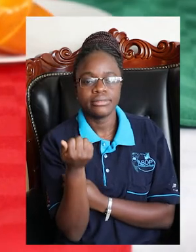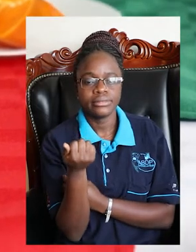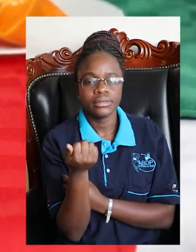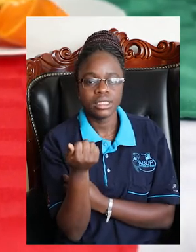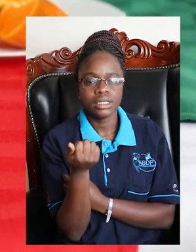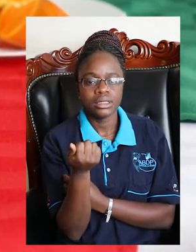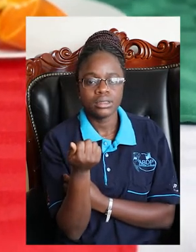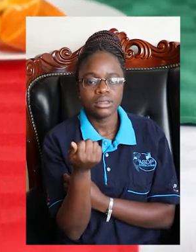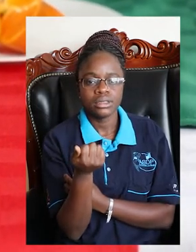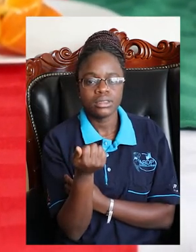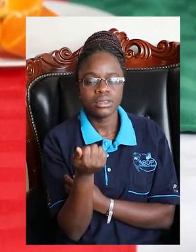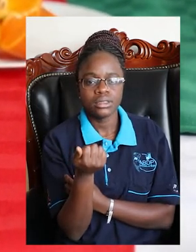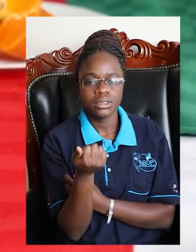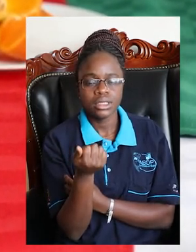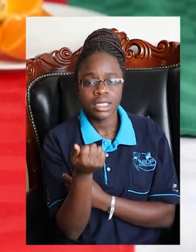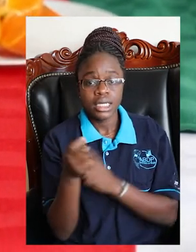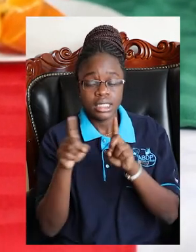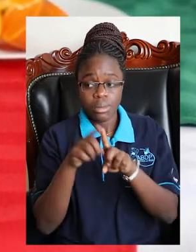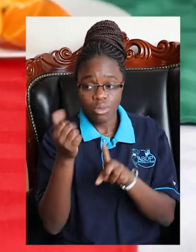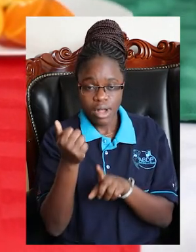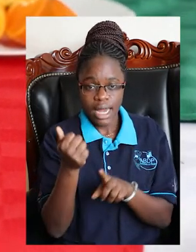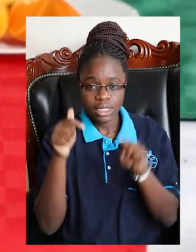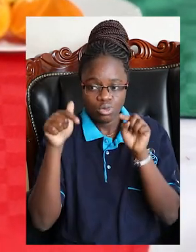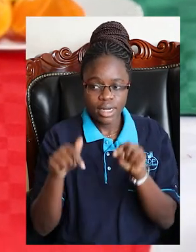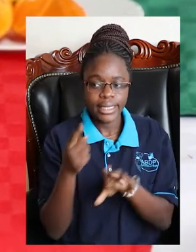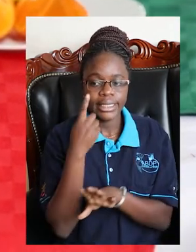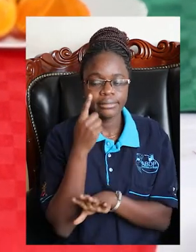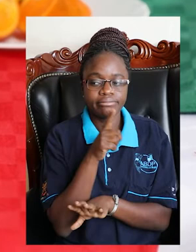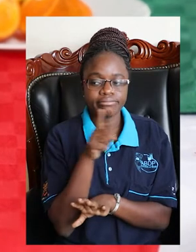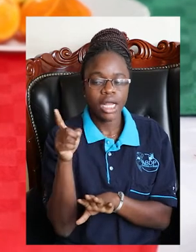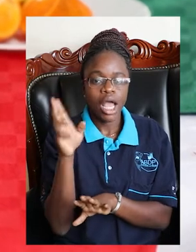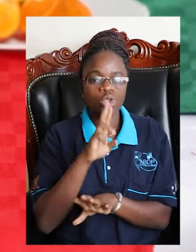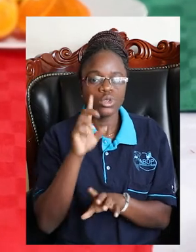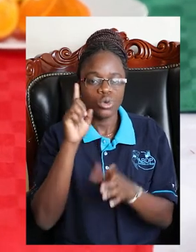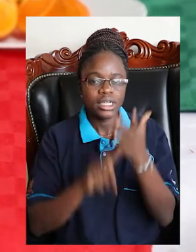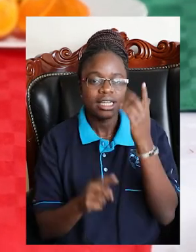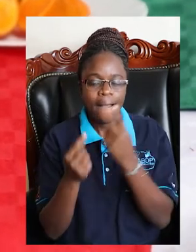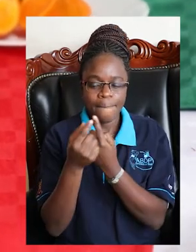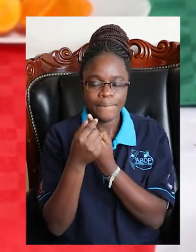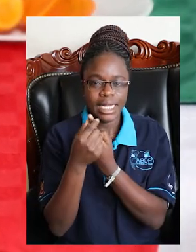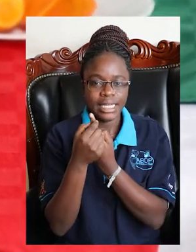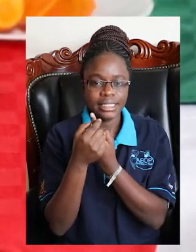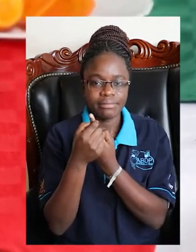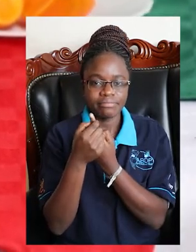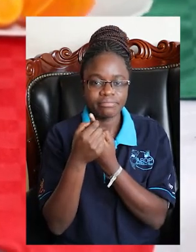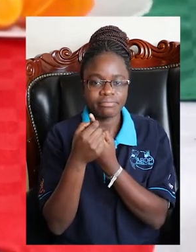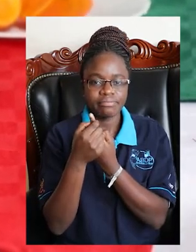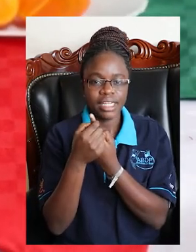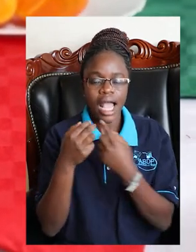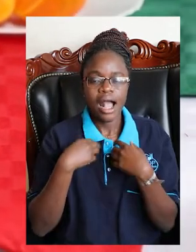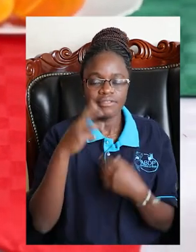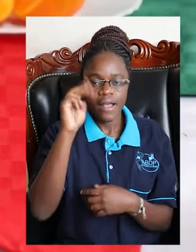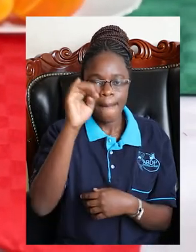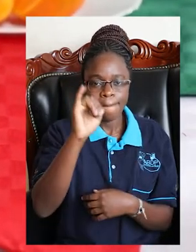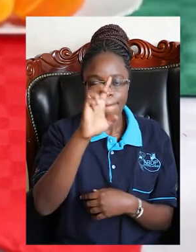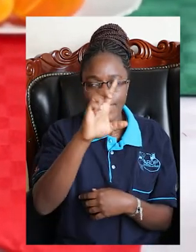fish with ugali. And our ugali today is it's millet sweet potato ugali.